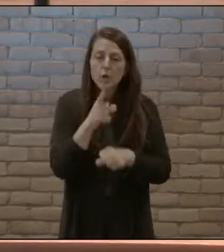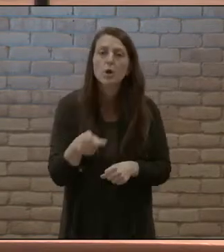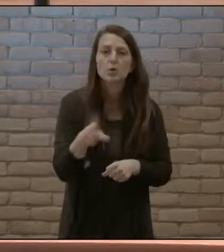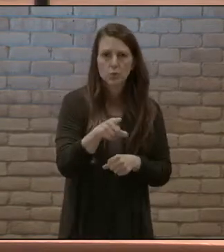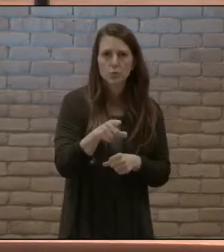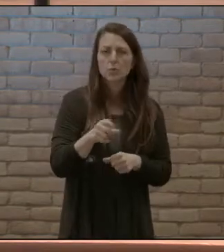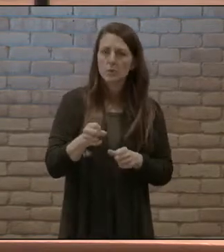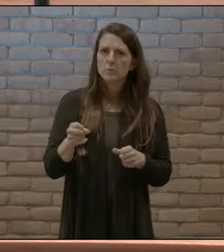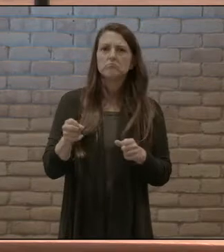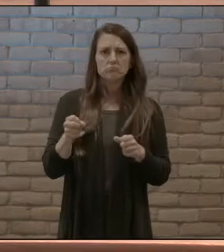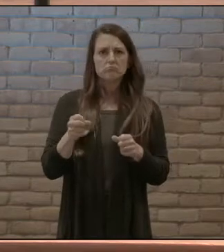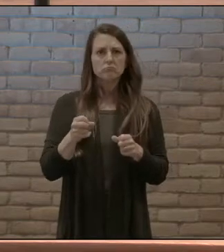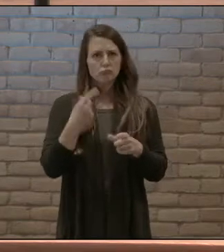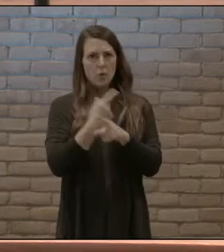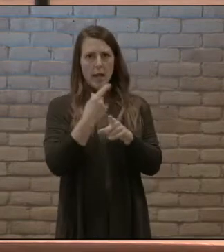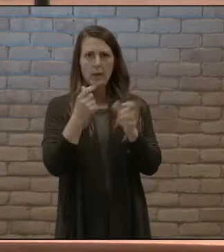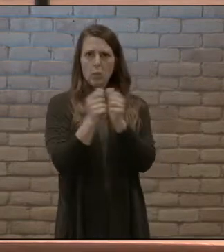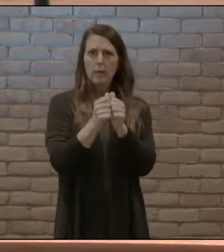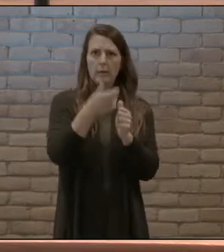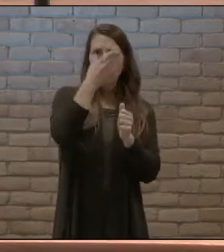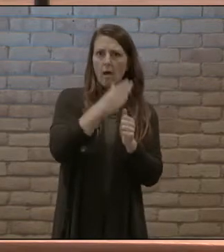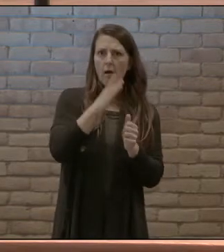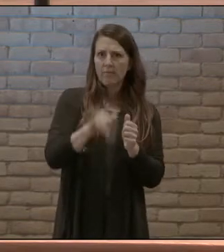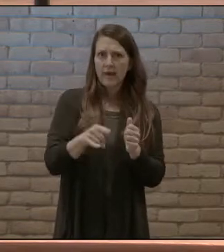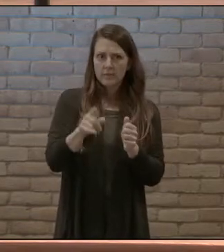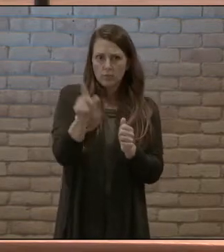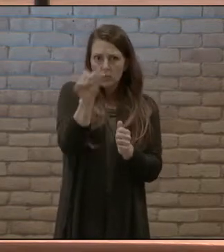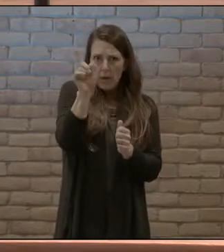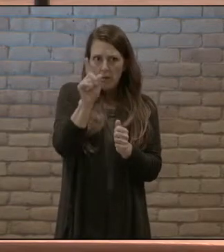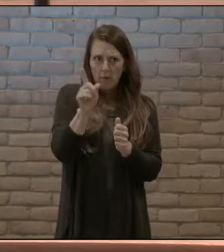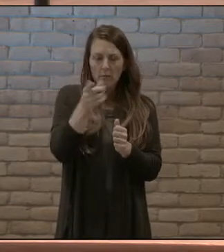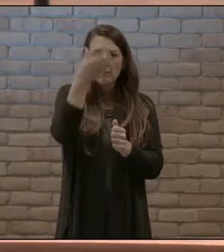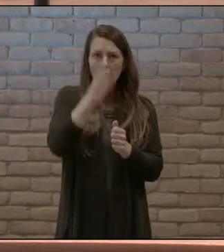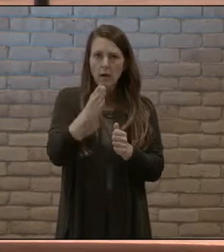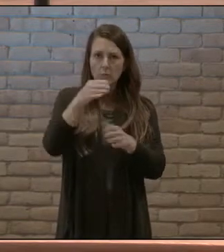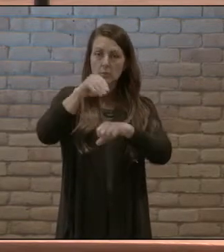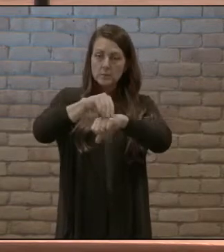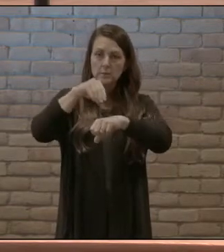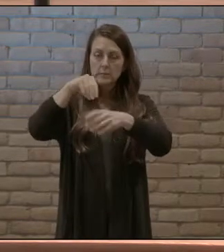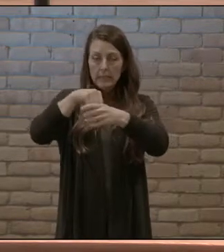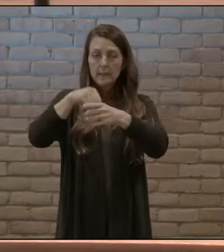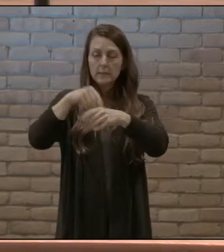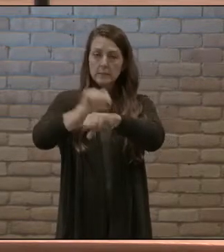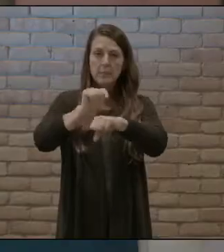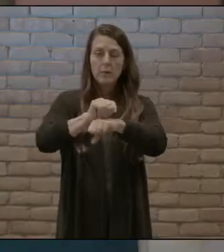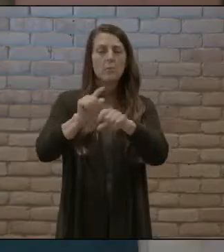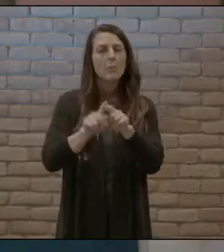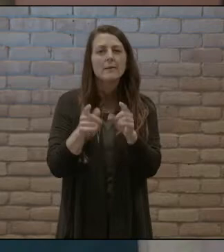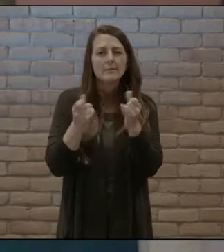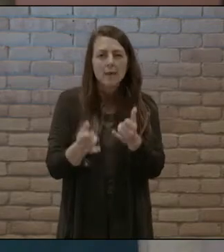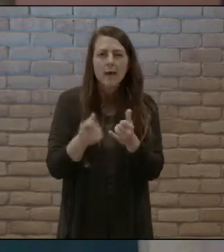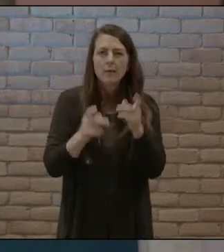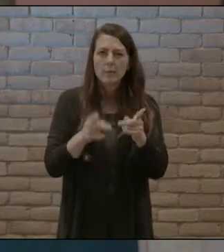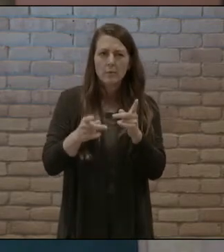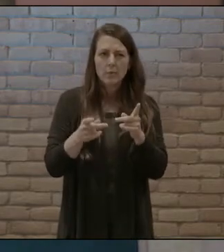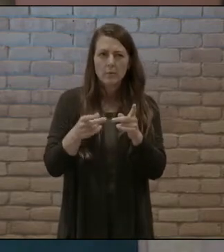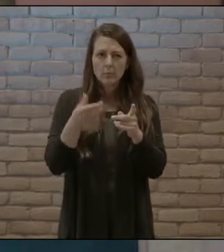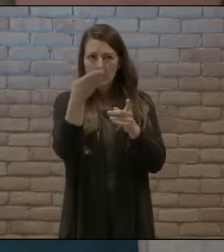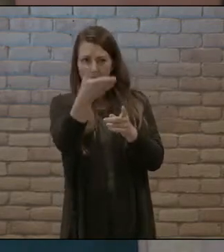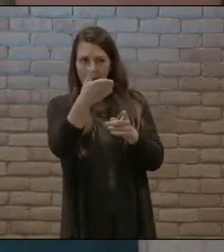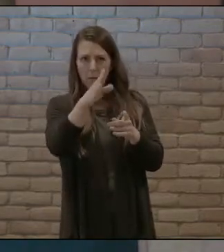were okay with God, because that's where he was present. But now here they are in